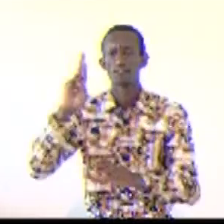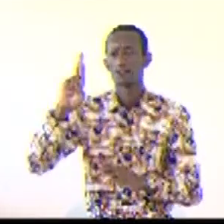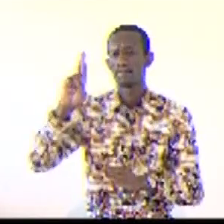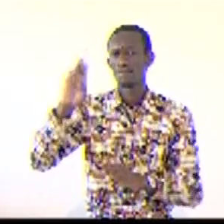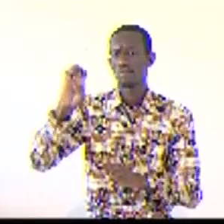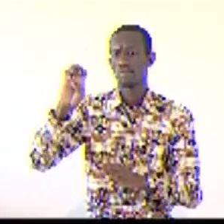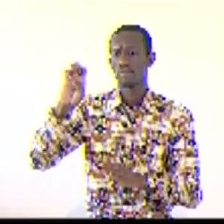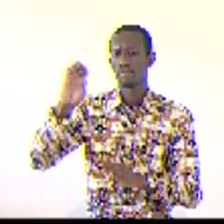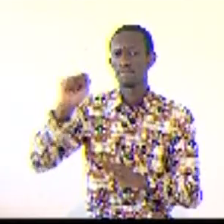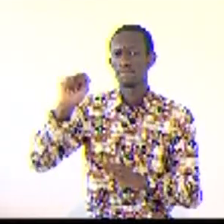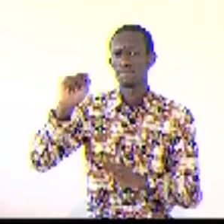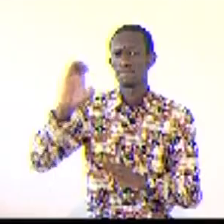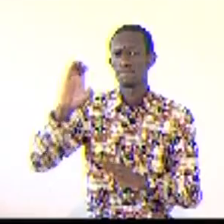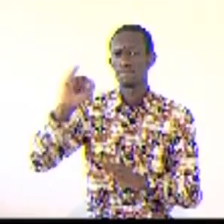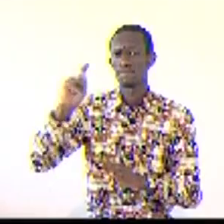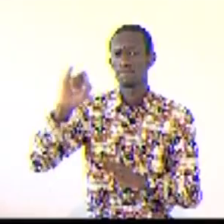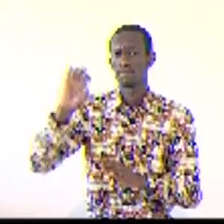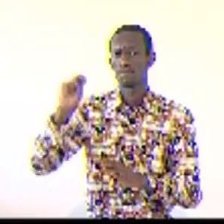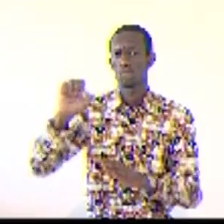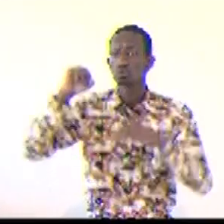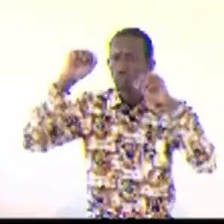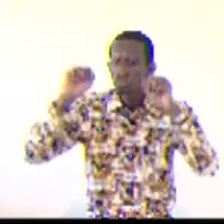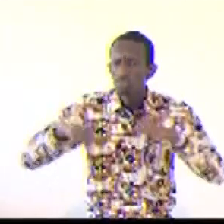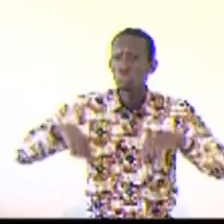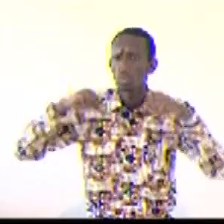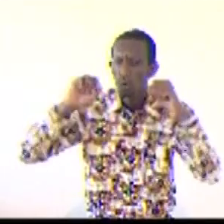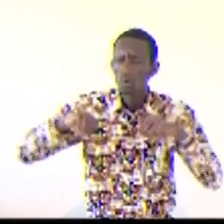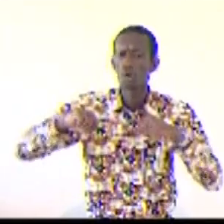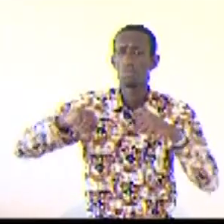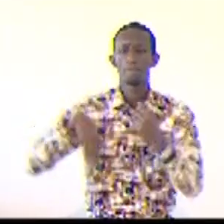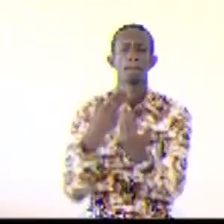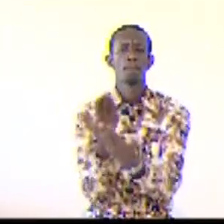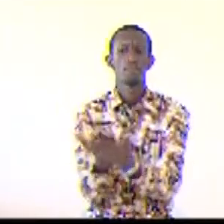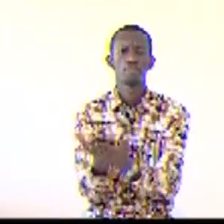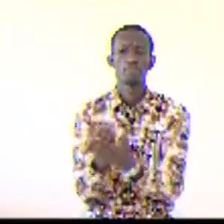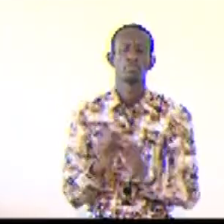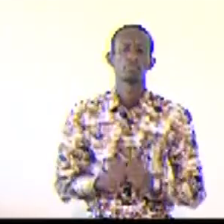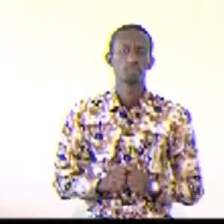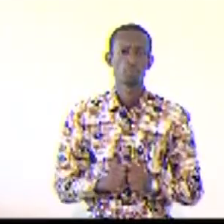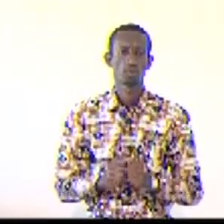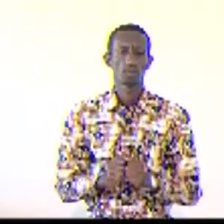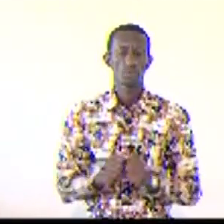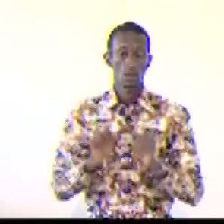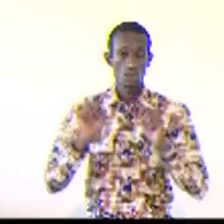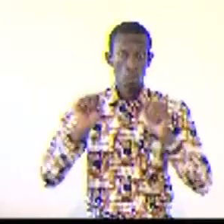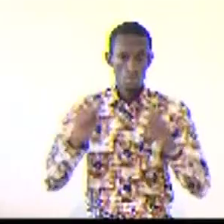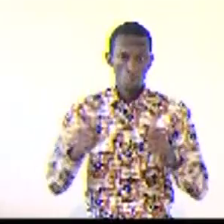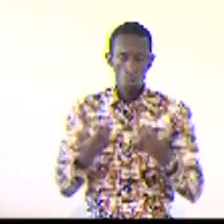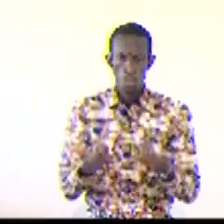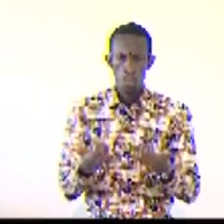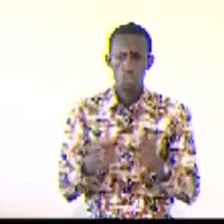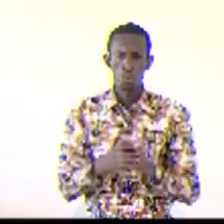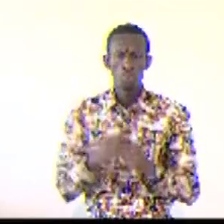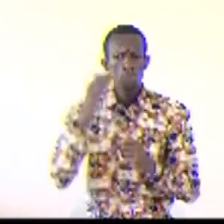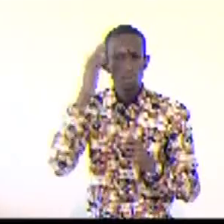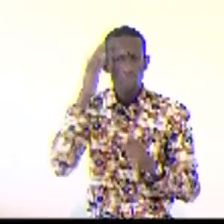That means if the reactants of given concentration are reacting together, so a